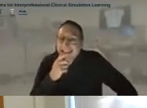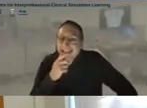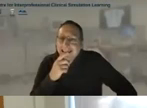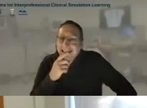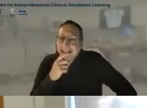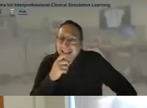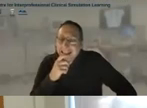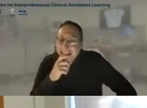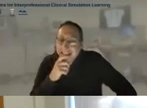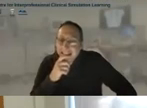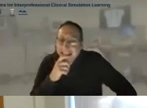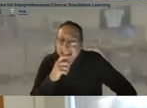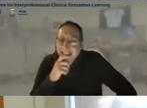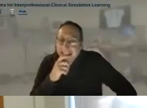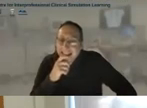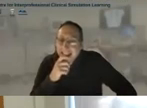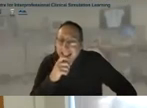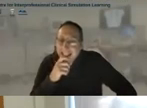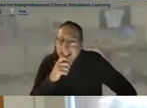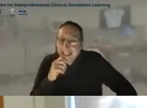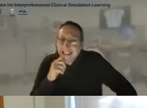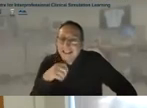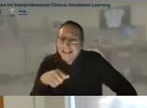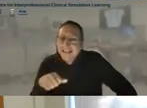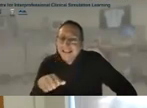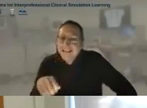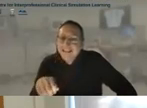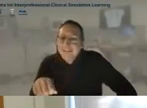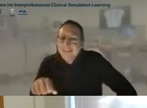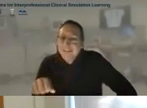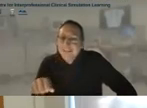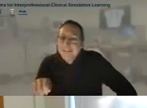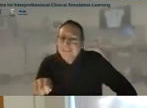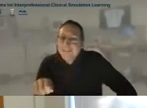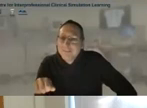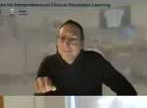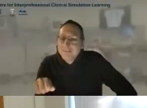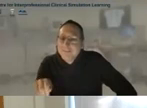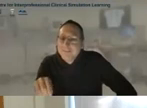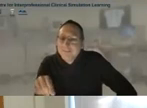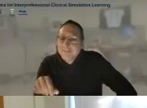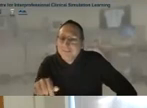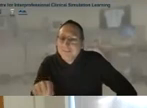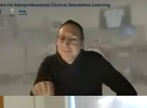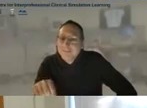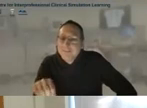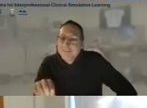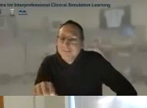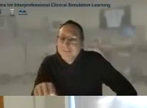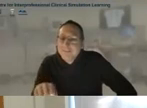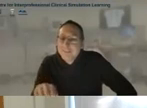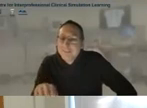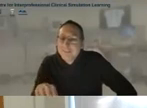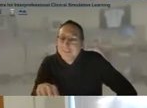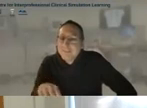echo what Deja was saying and really emphasize for me, it's the stories of hearing our COVID coaches say, you know, I had someone in my